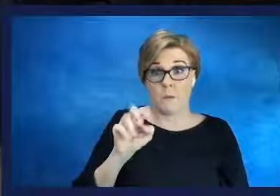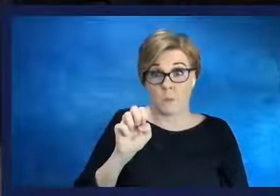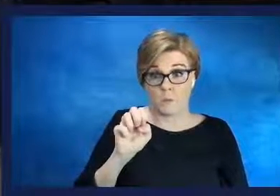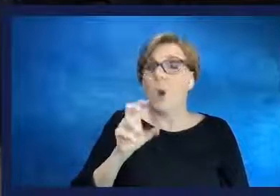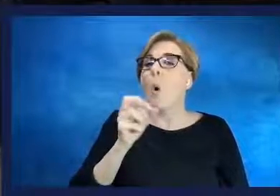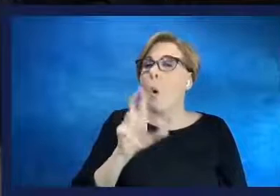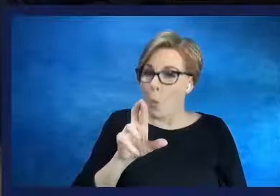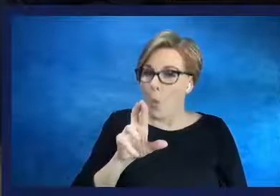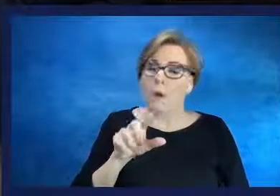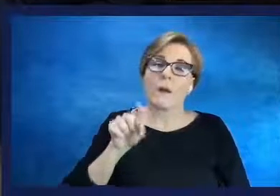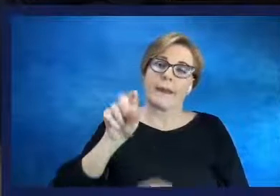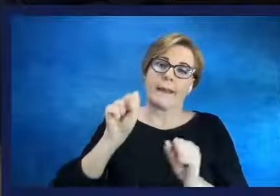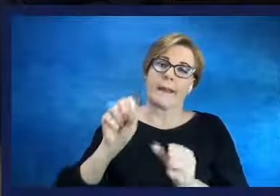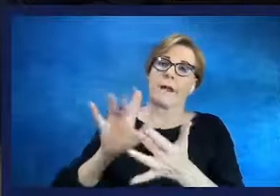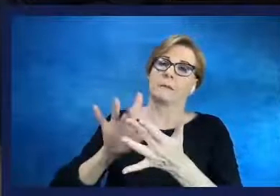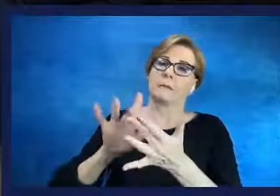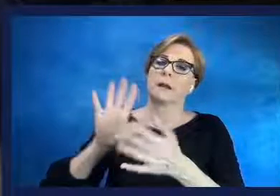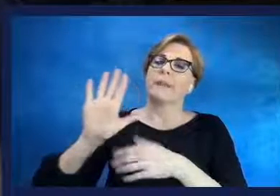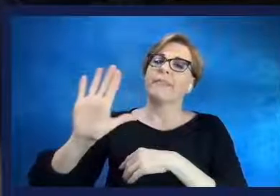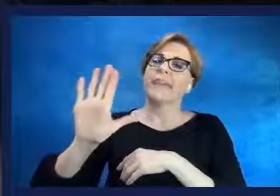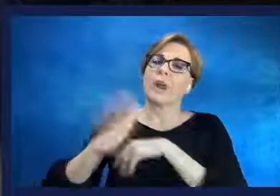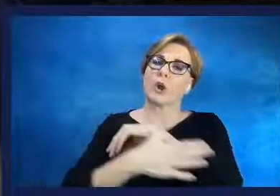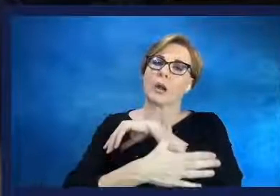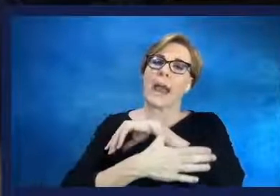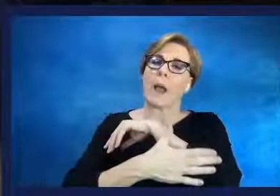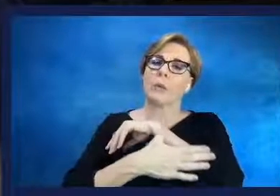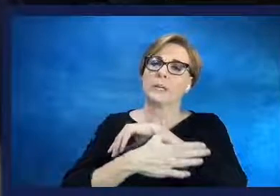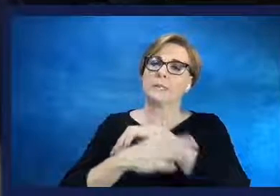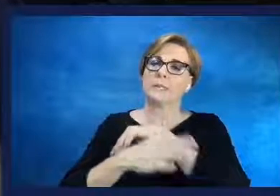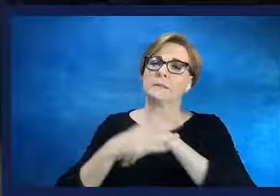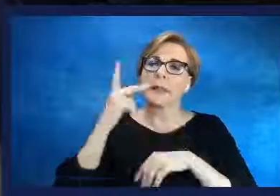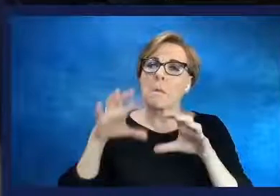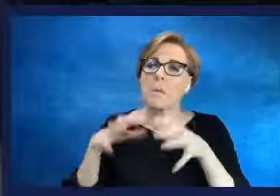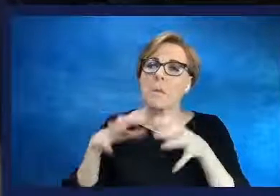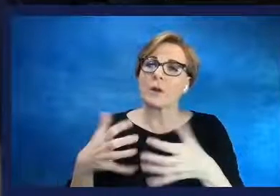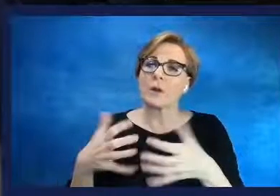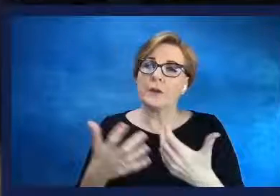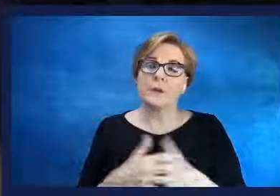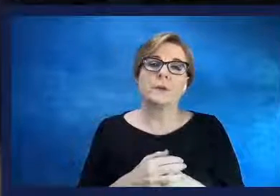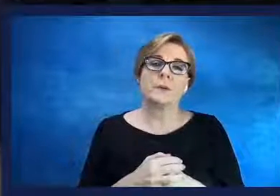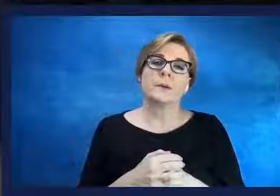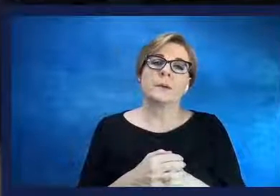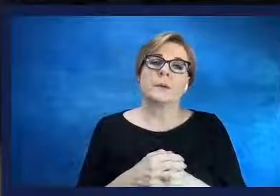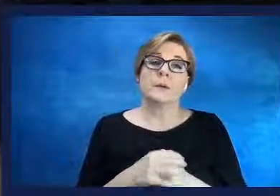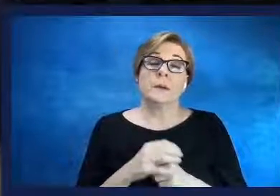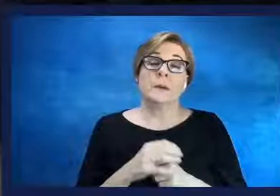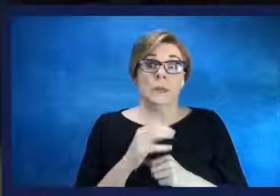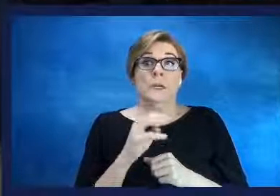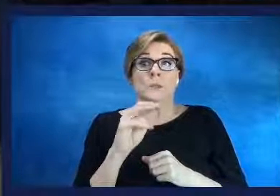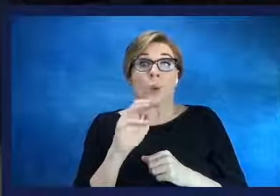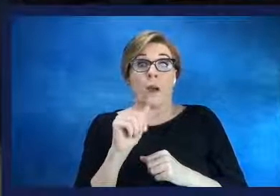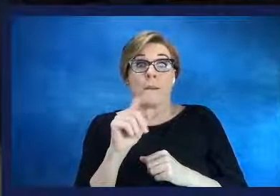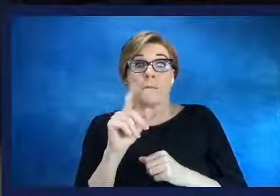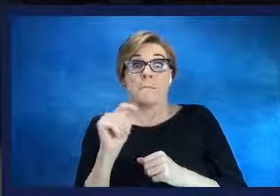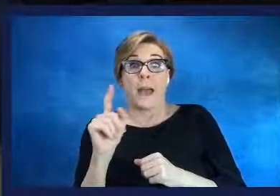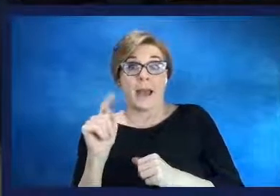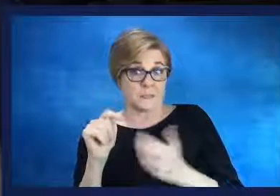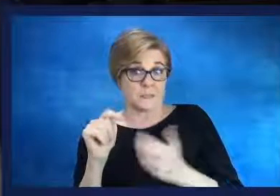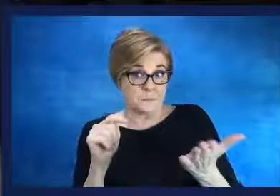political party and then get appointed that way as well. Okay. I think we're going to stick with you for this next question, and it relates to the vote